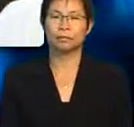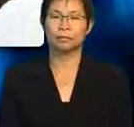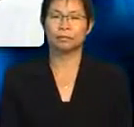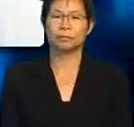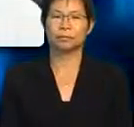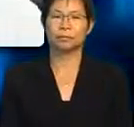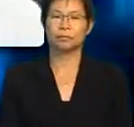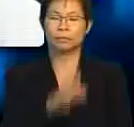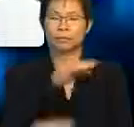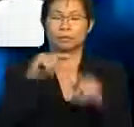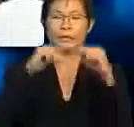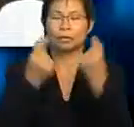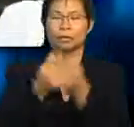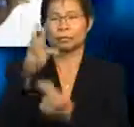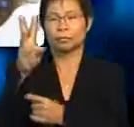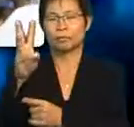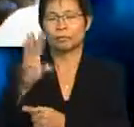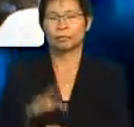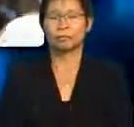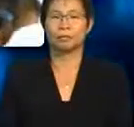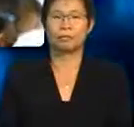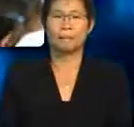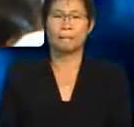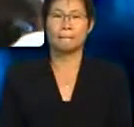5. And group 6.